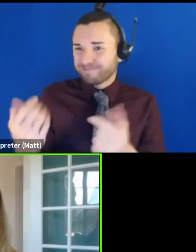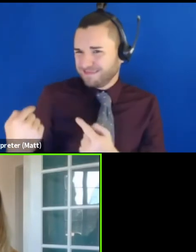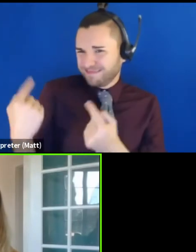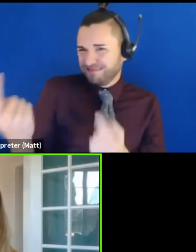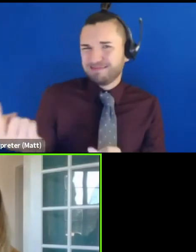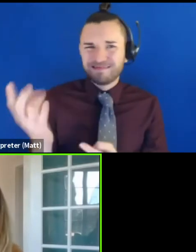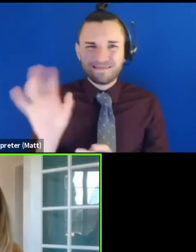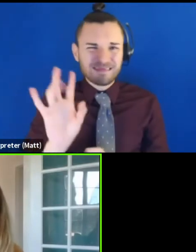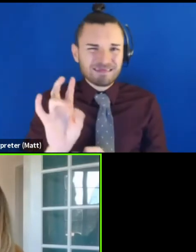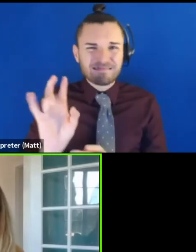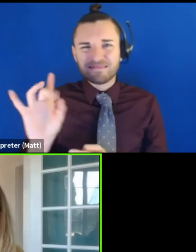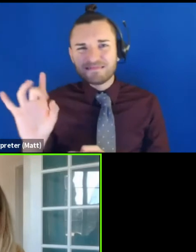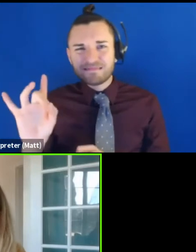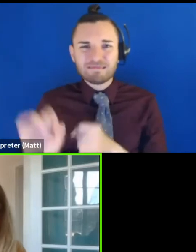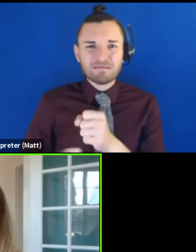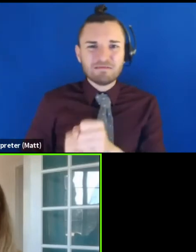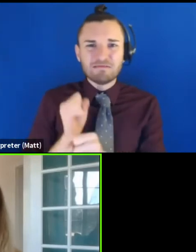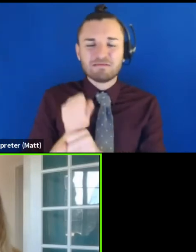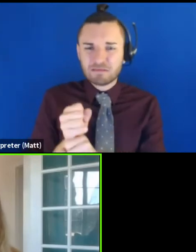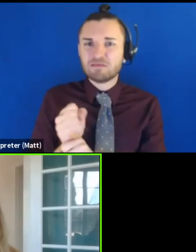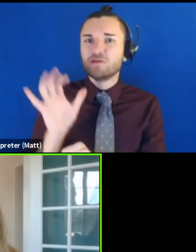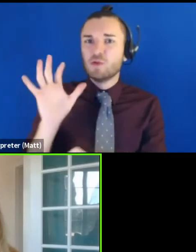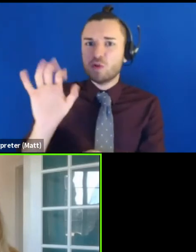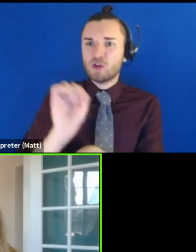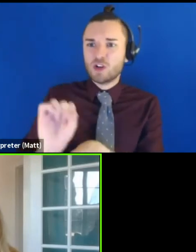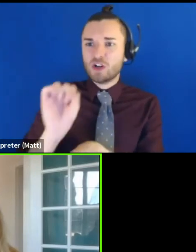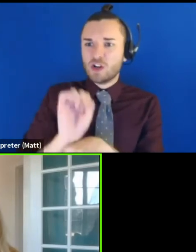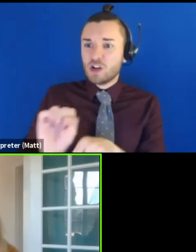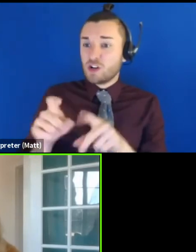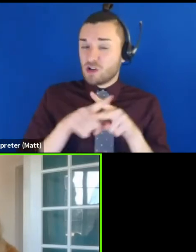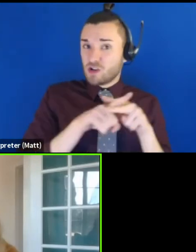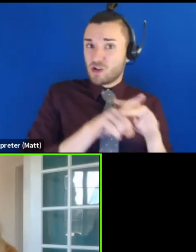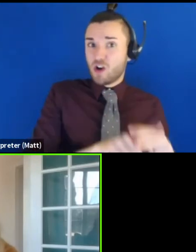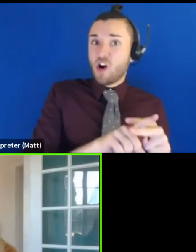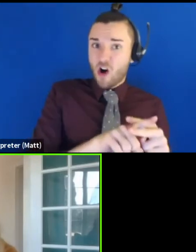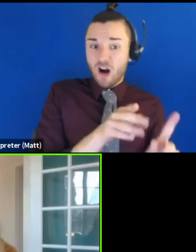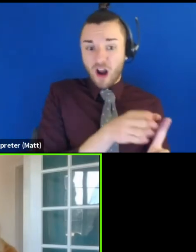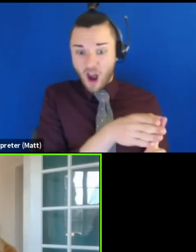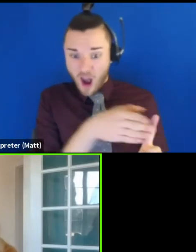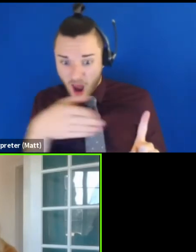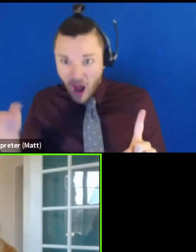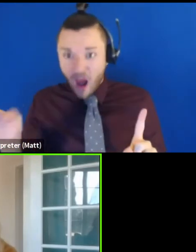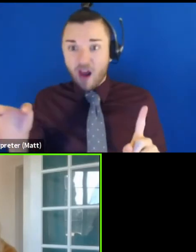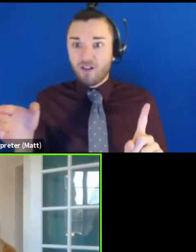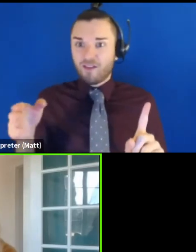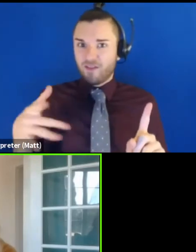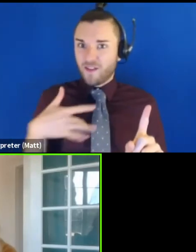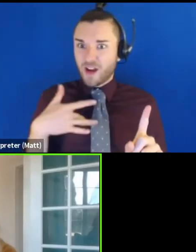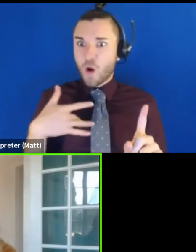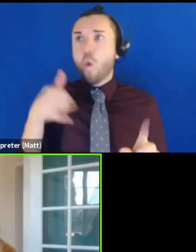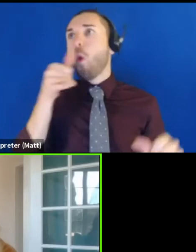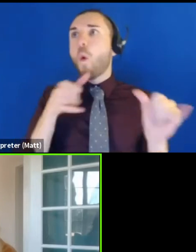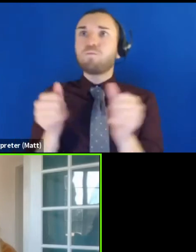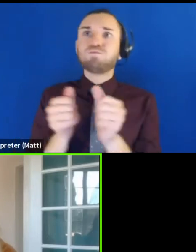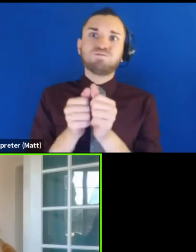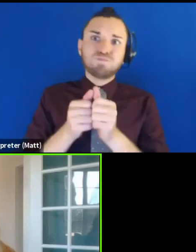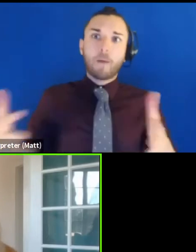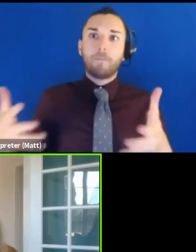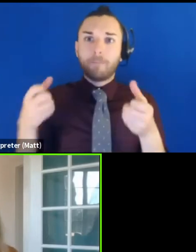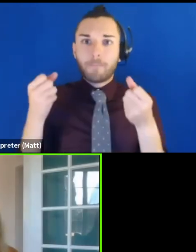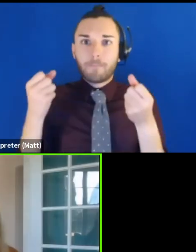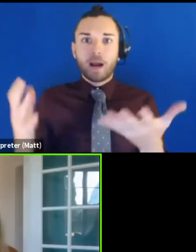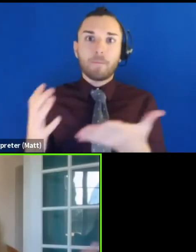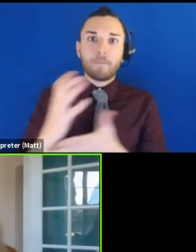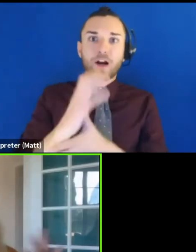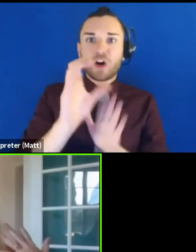7 or 8 years, is it fair to say that there's been a kind of a boom of explicitly female Jewish protagonists on TV? I mean, let